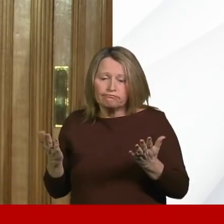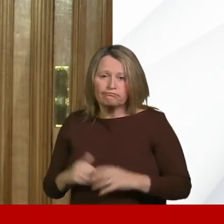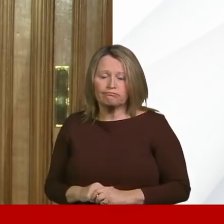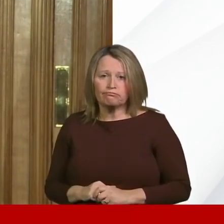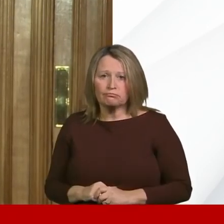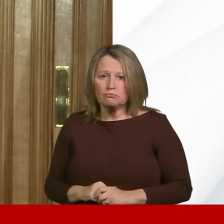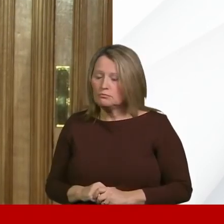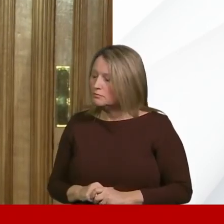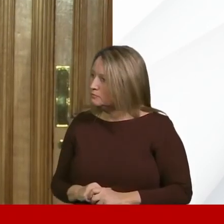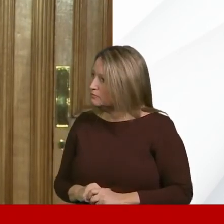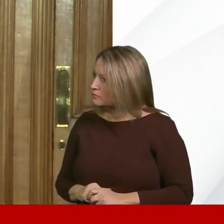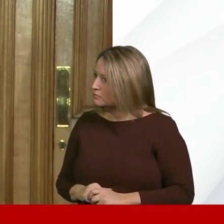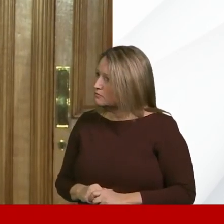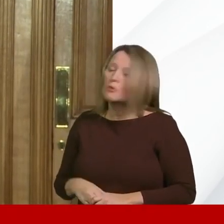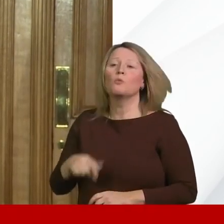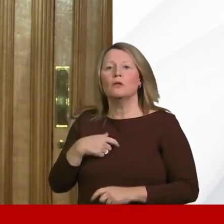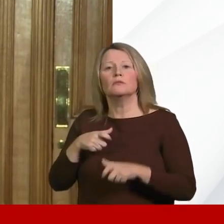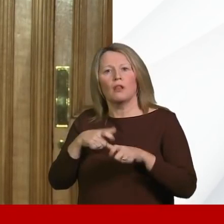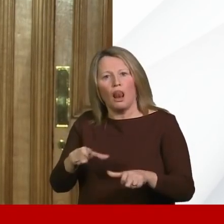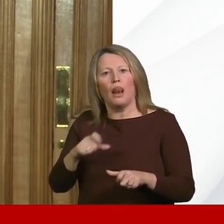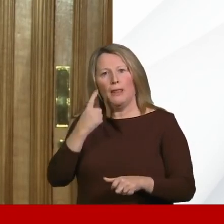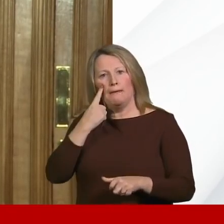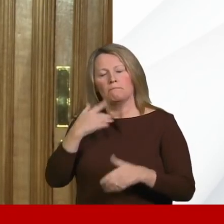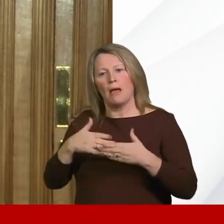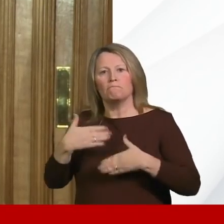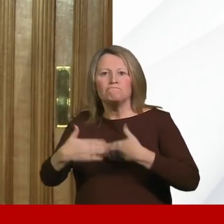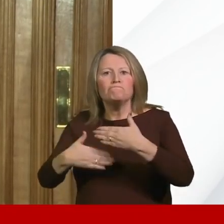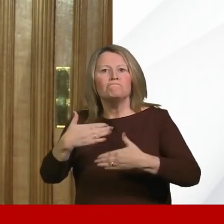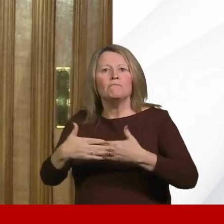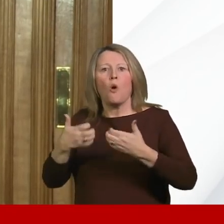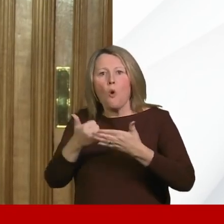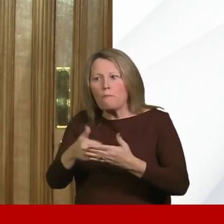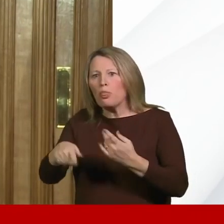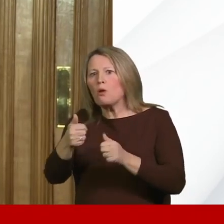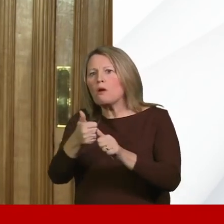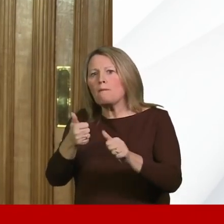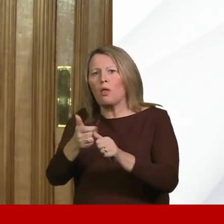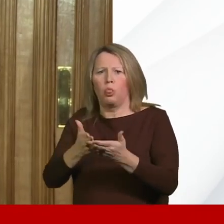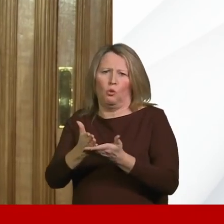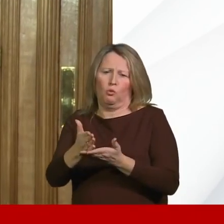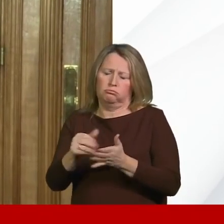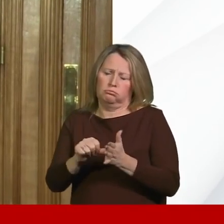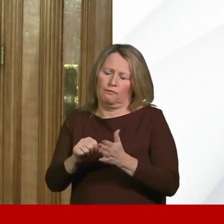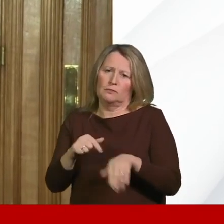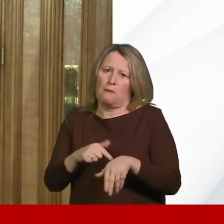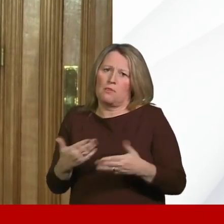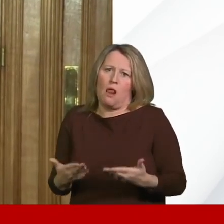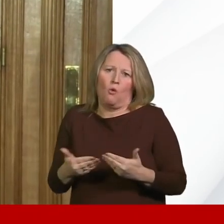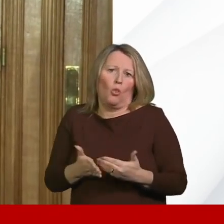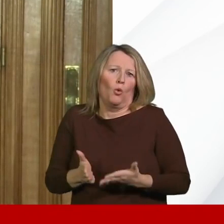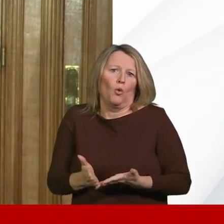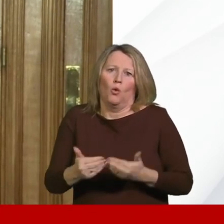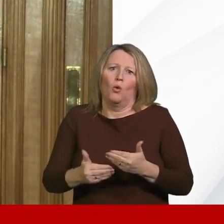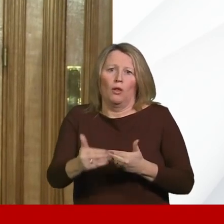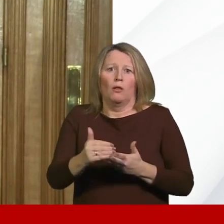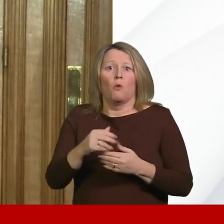I'm absolutely convinced that the UK economy will come back very strongly. And when it does, we want those companies to be in